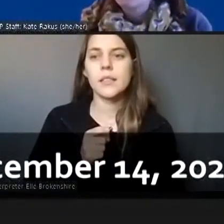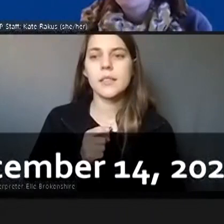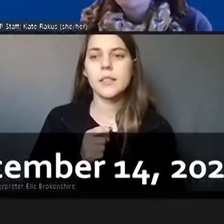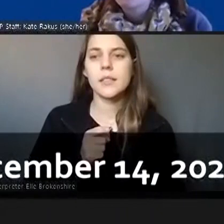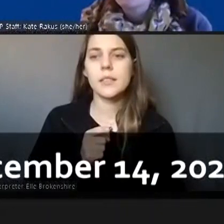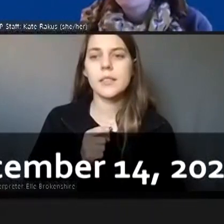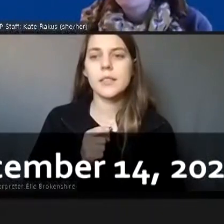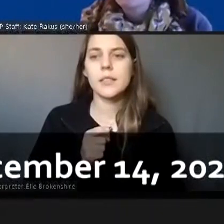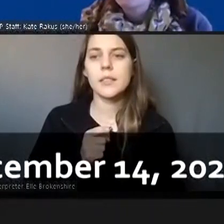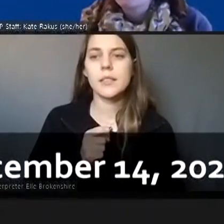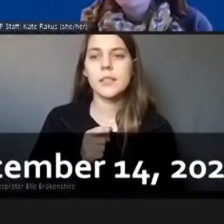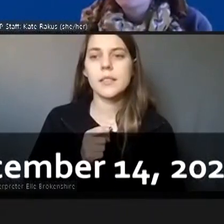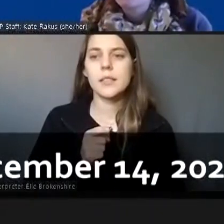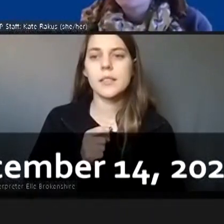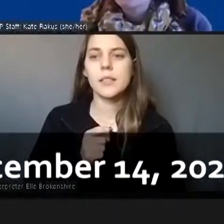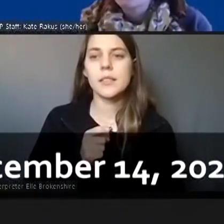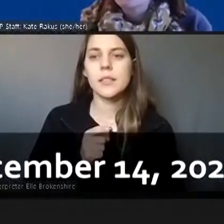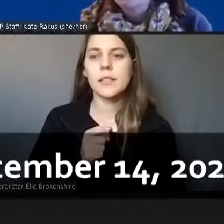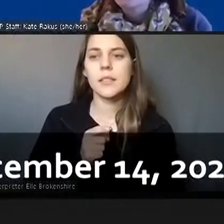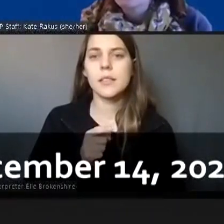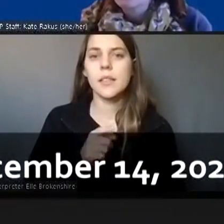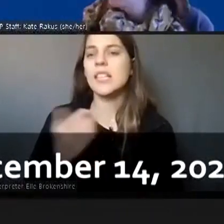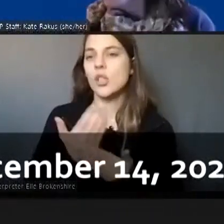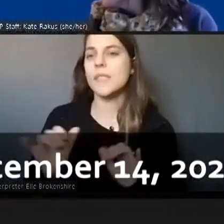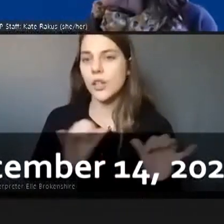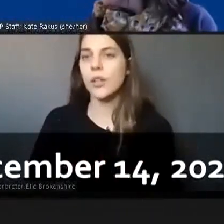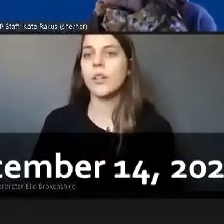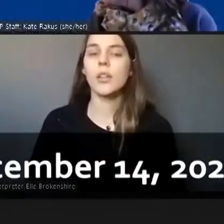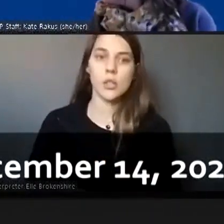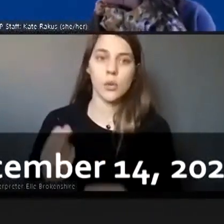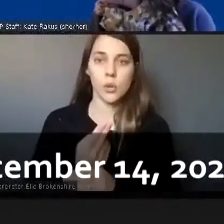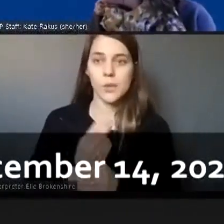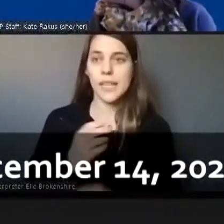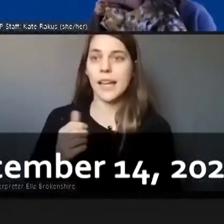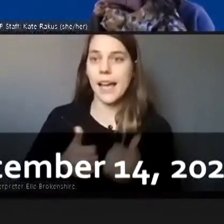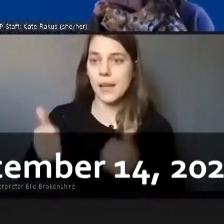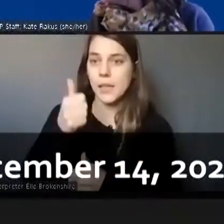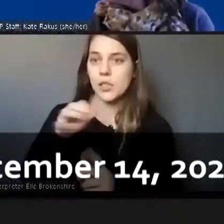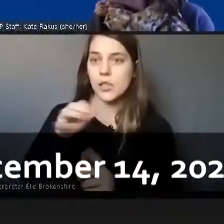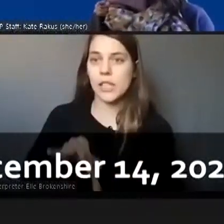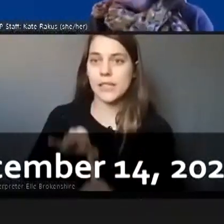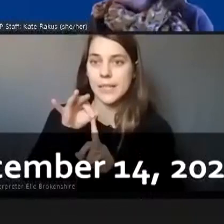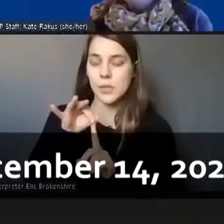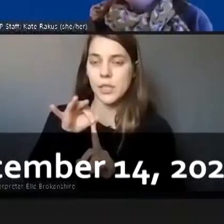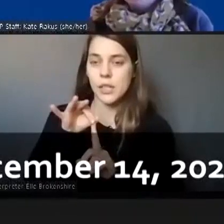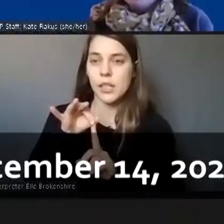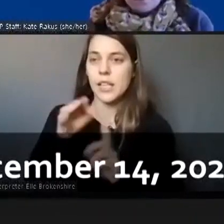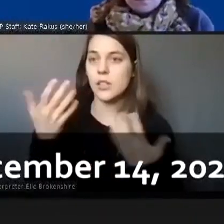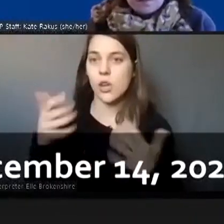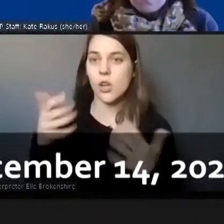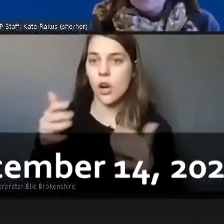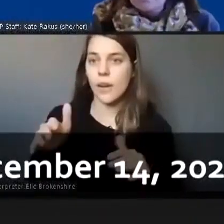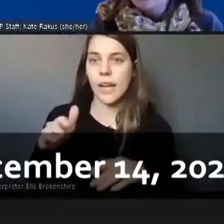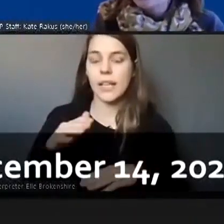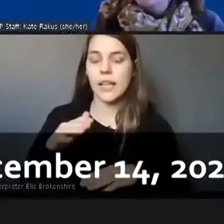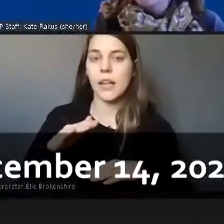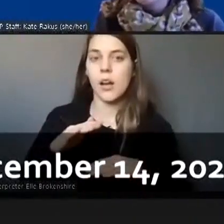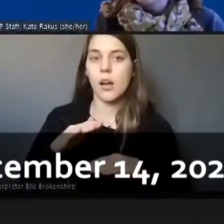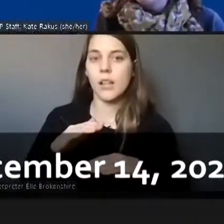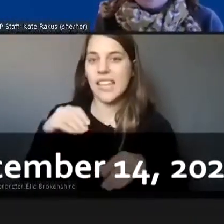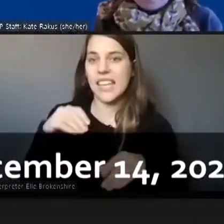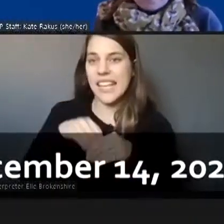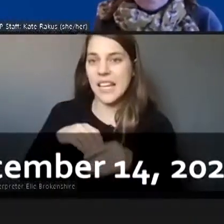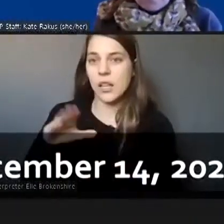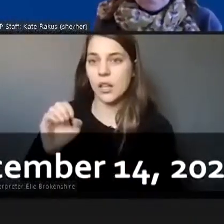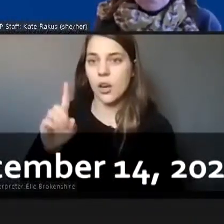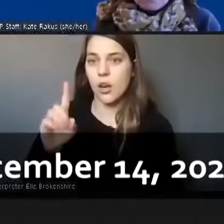right, this is the new standard. So using an administrator's exception that is already in the code